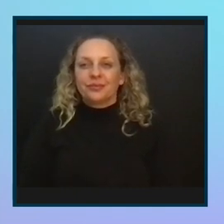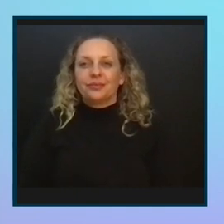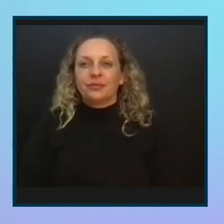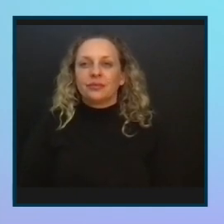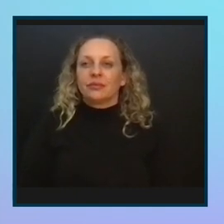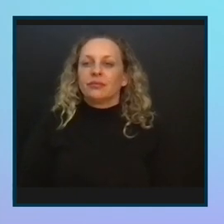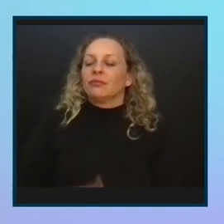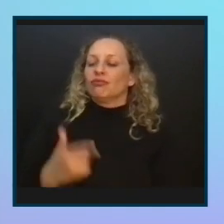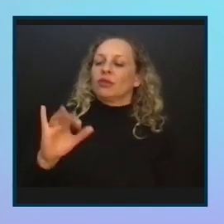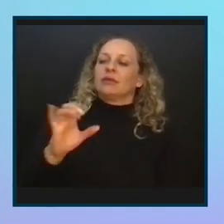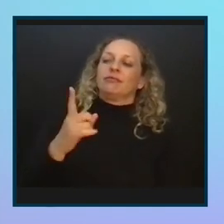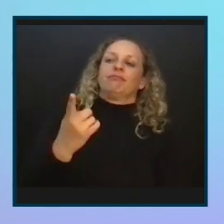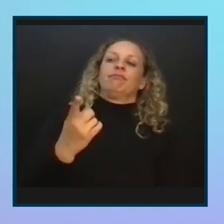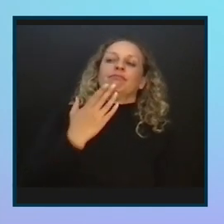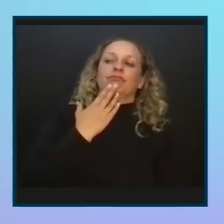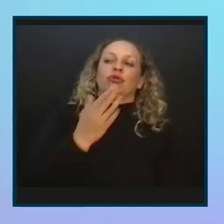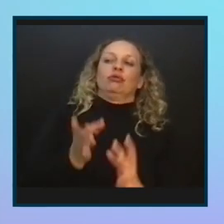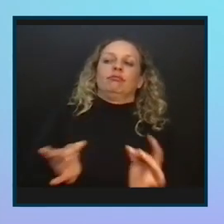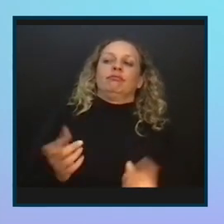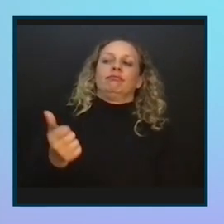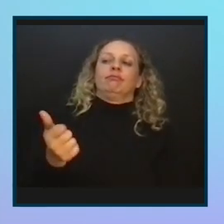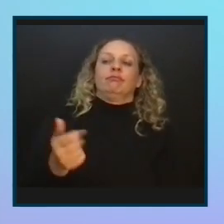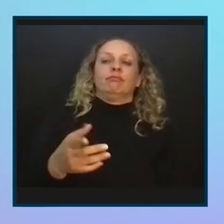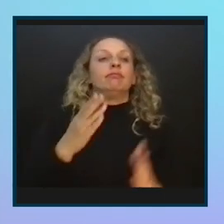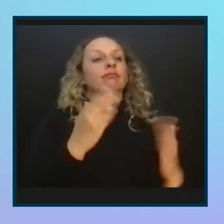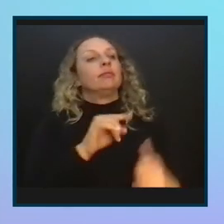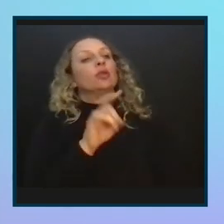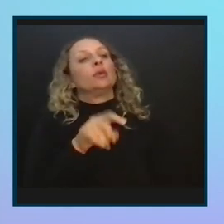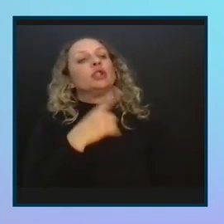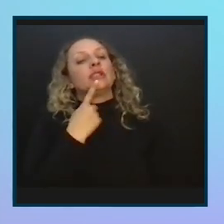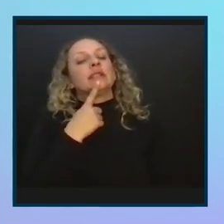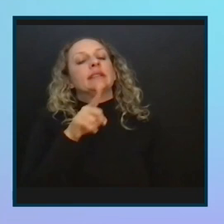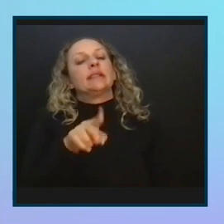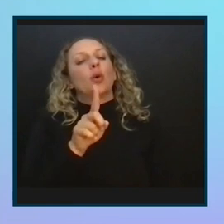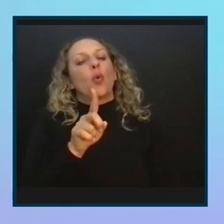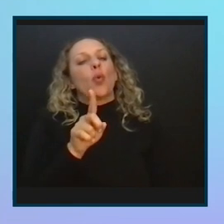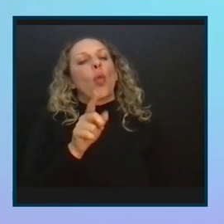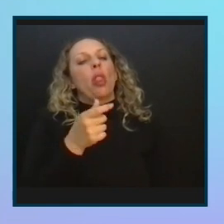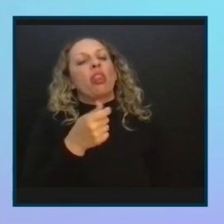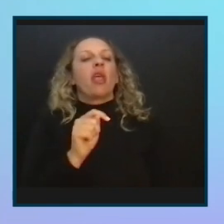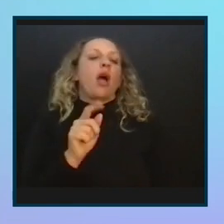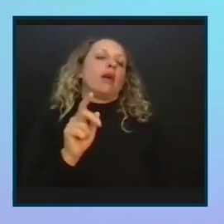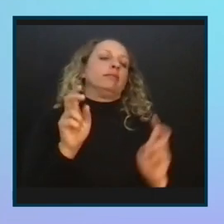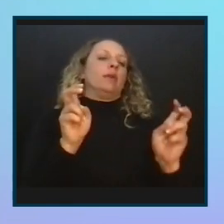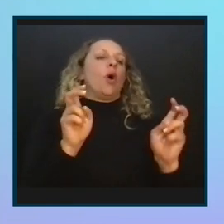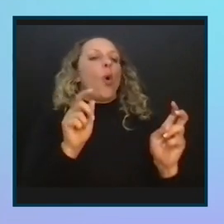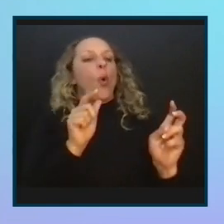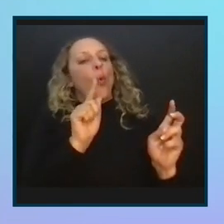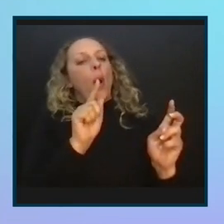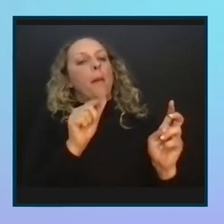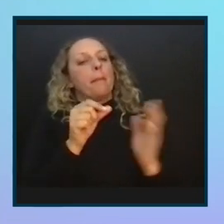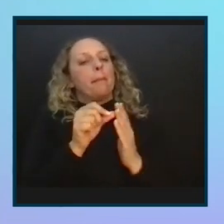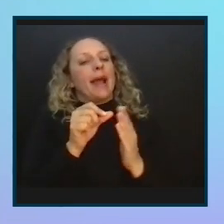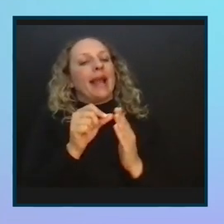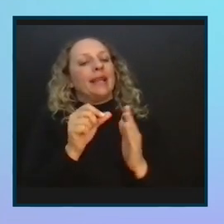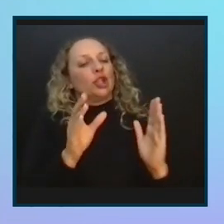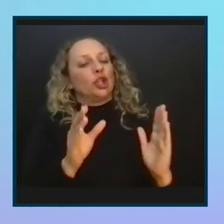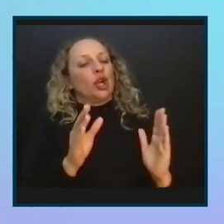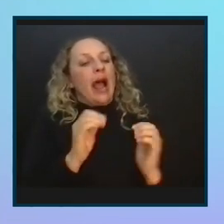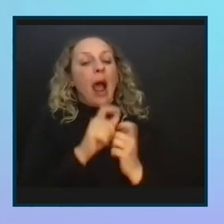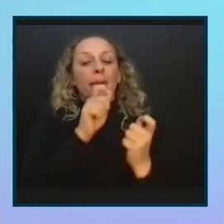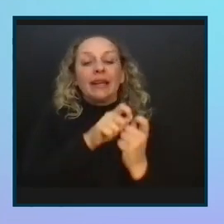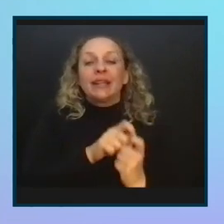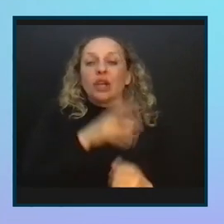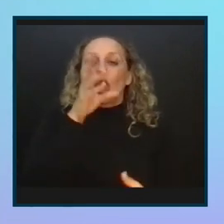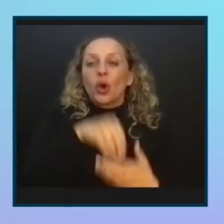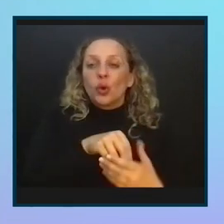Well put. Another question here about the one pager. This person asks, how many details are